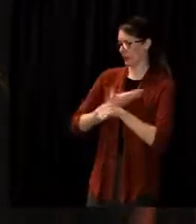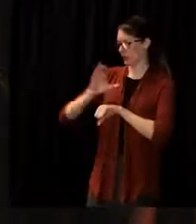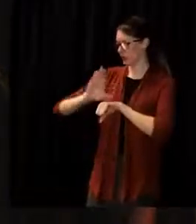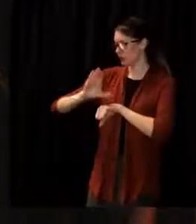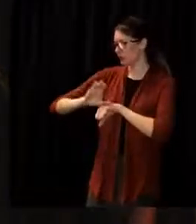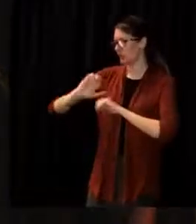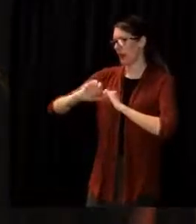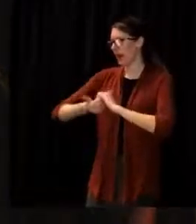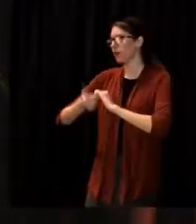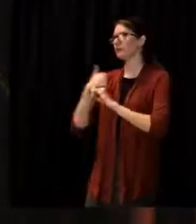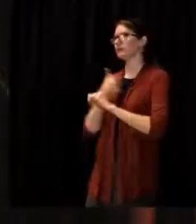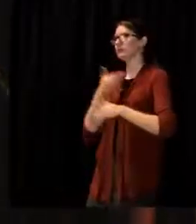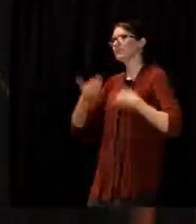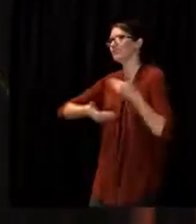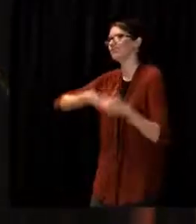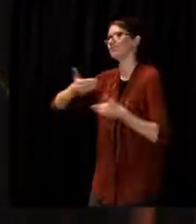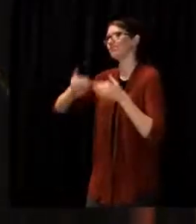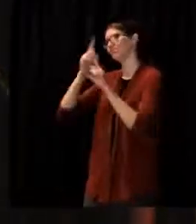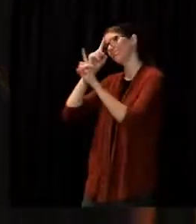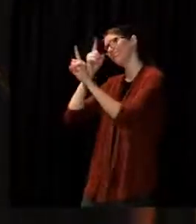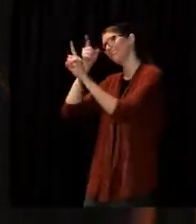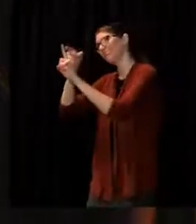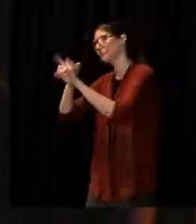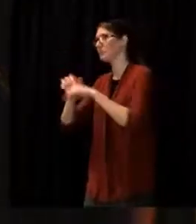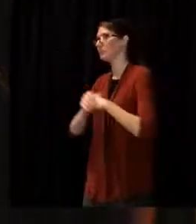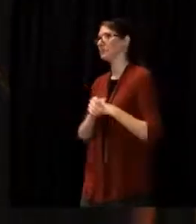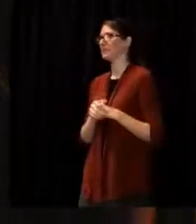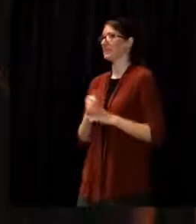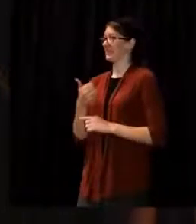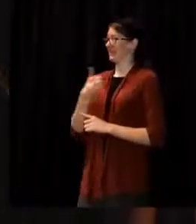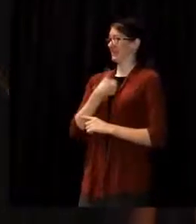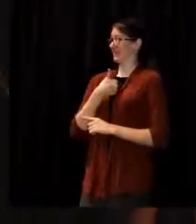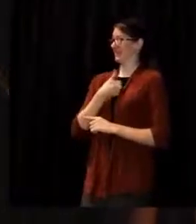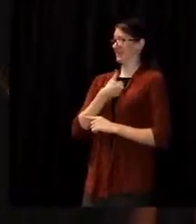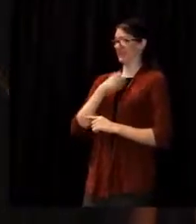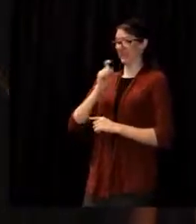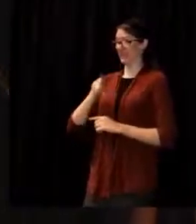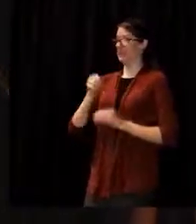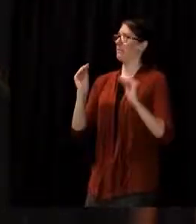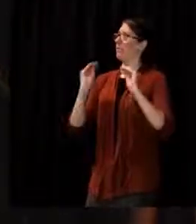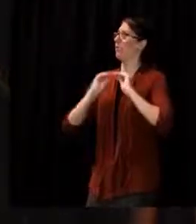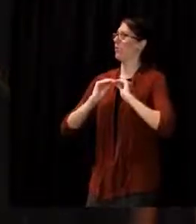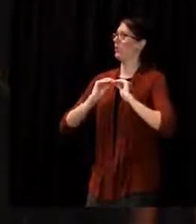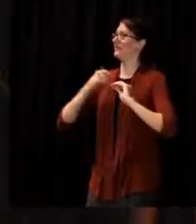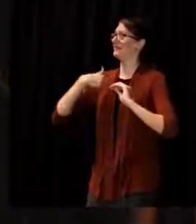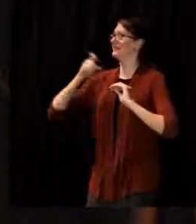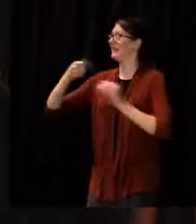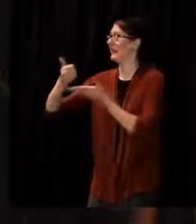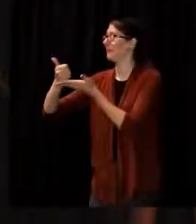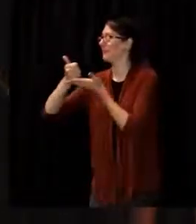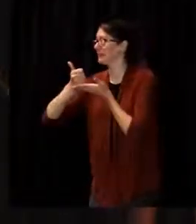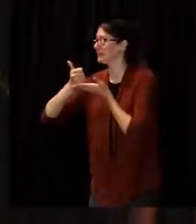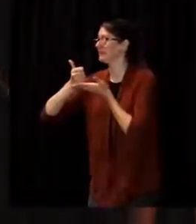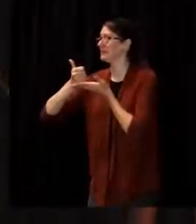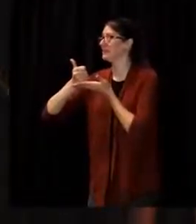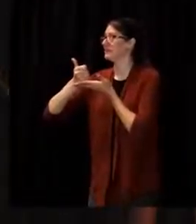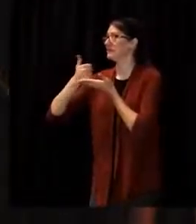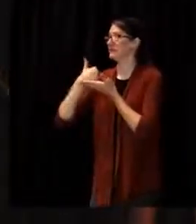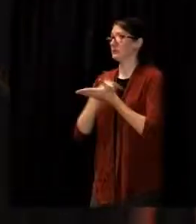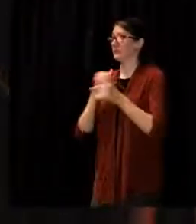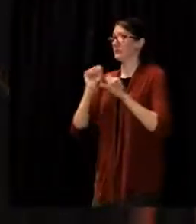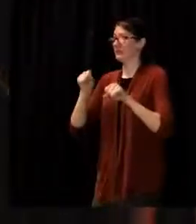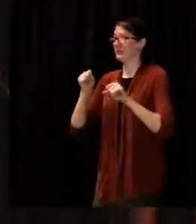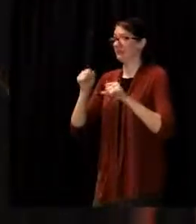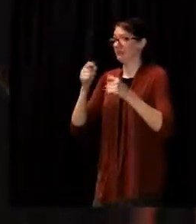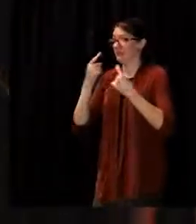to move ahead and to go forward. But personally, I needed more. I needed help so that we could actually do